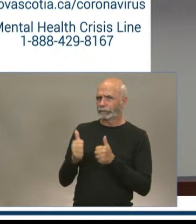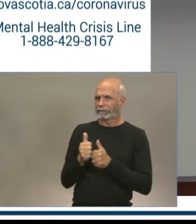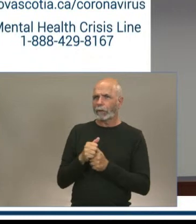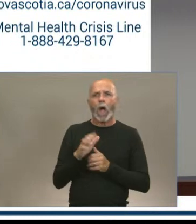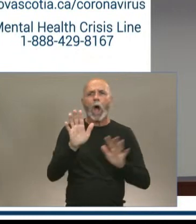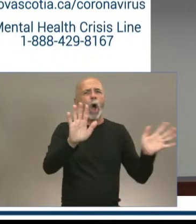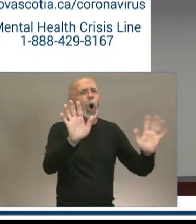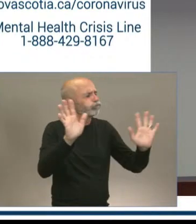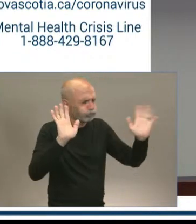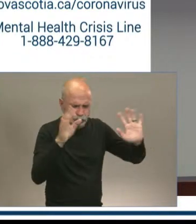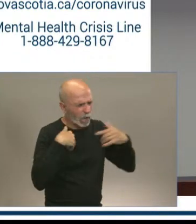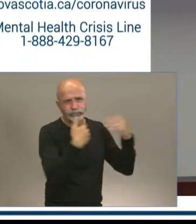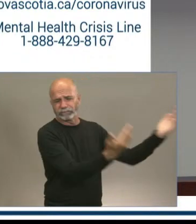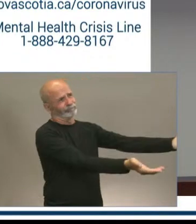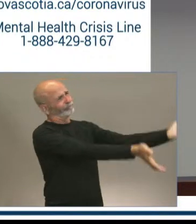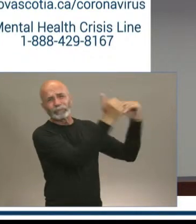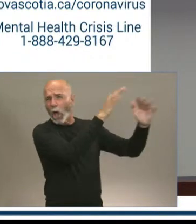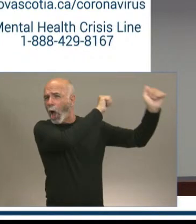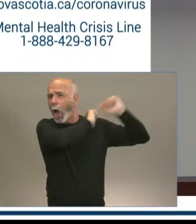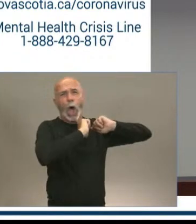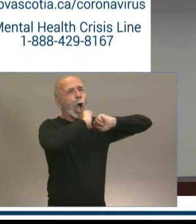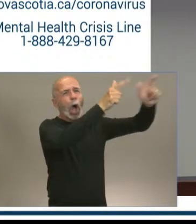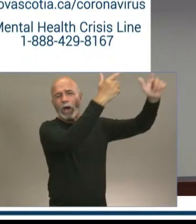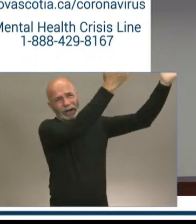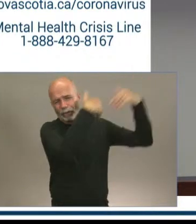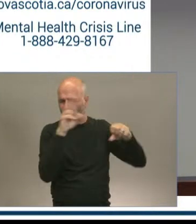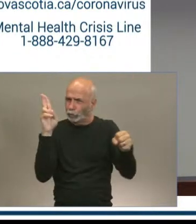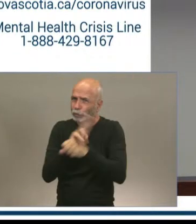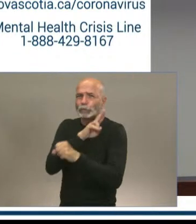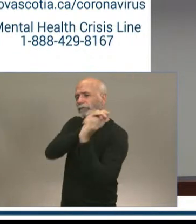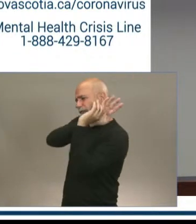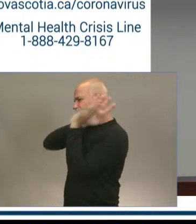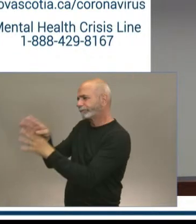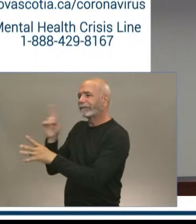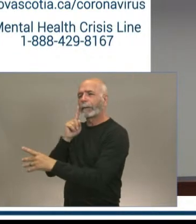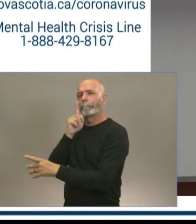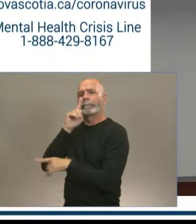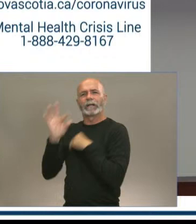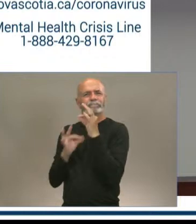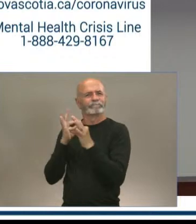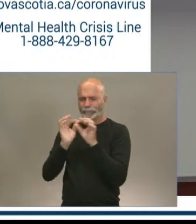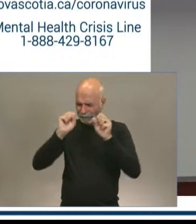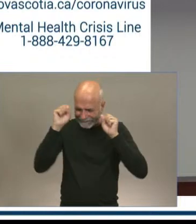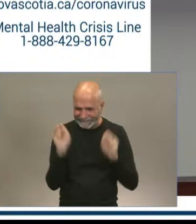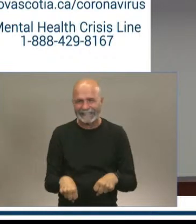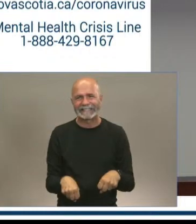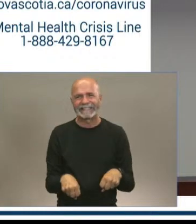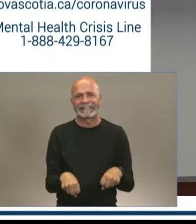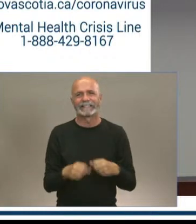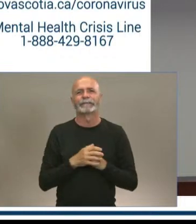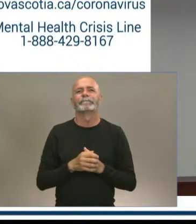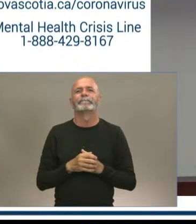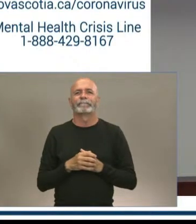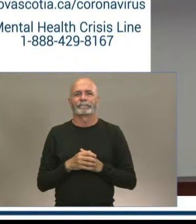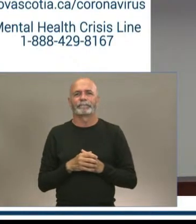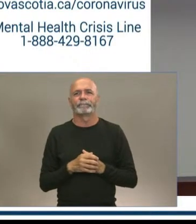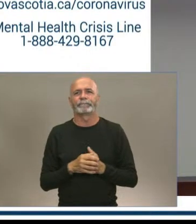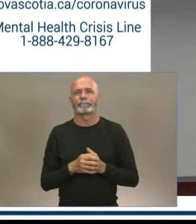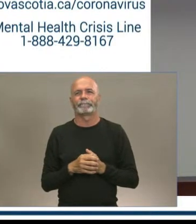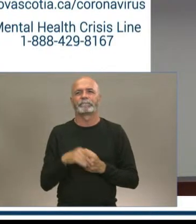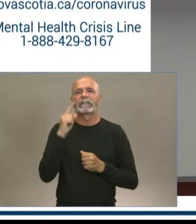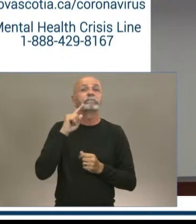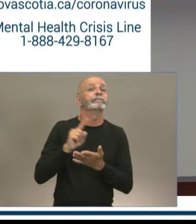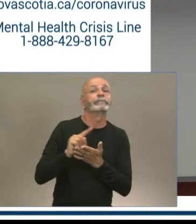visiting from elsewhere to also adopt the testing culture that we have here in Nova Scotia, for the next few weeks as